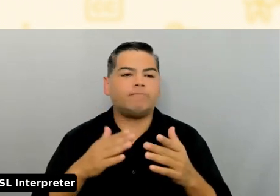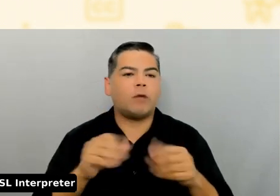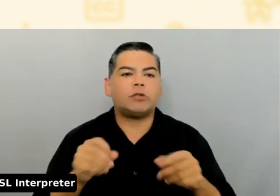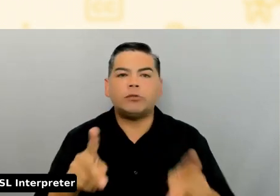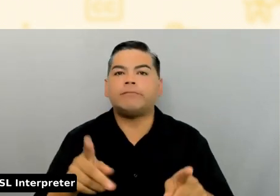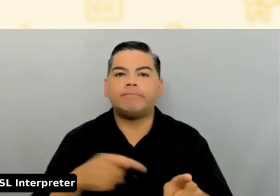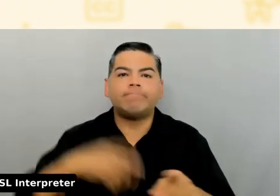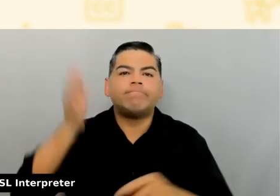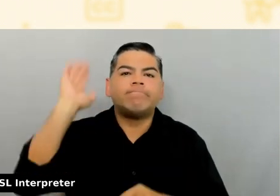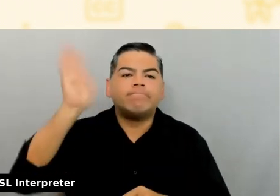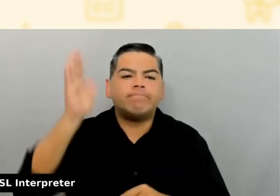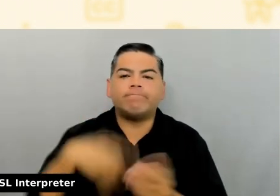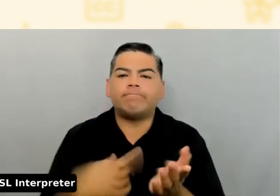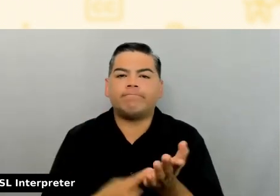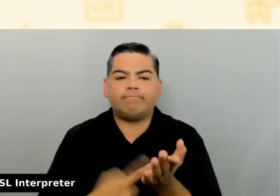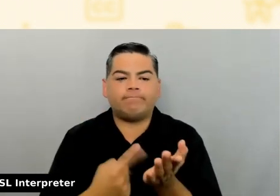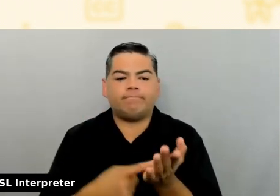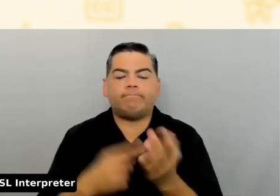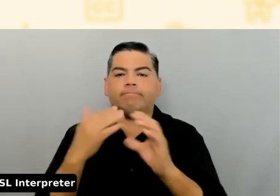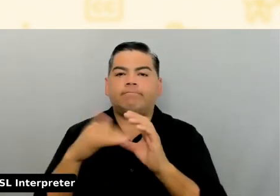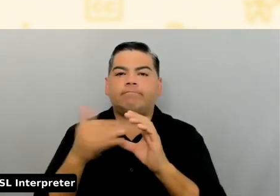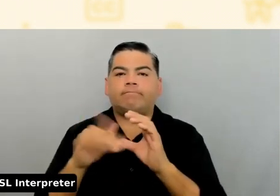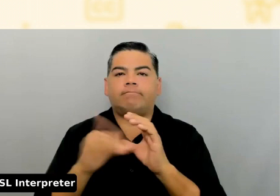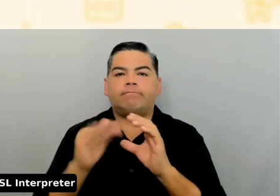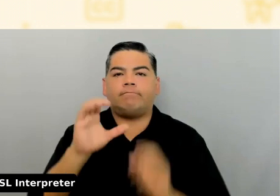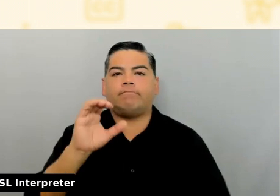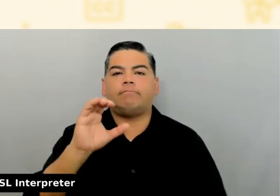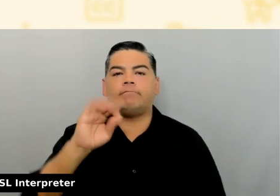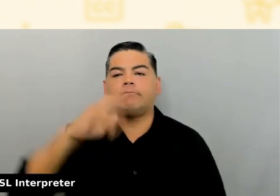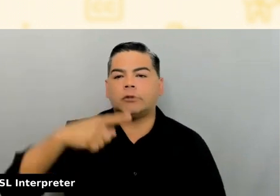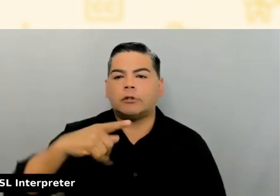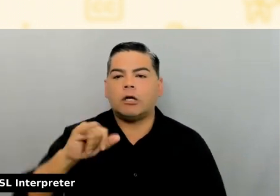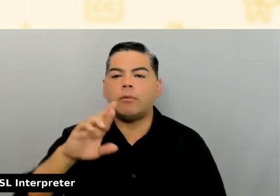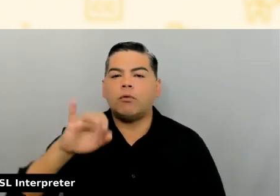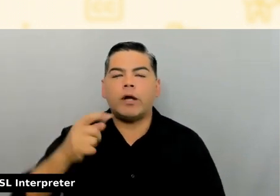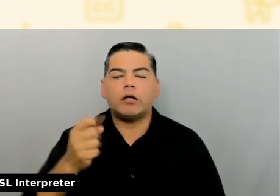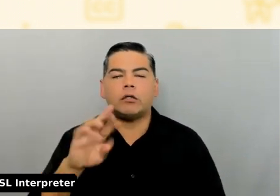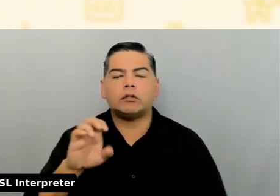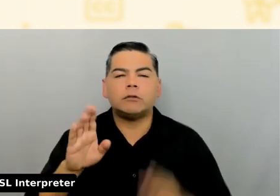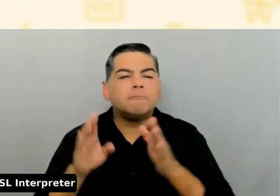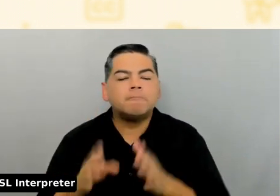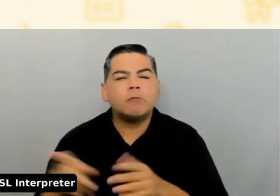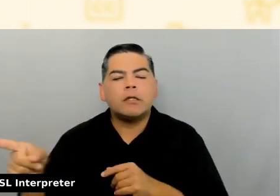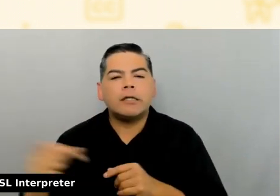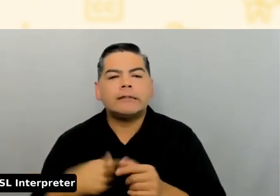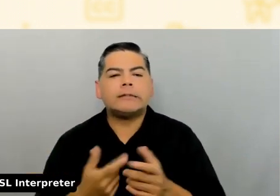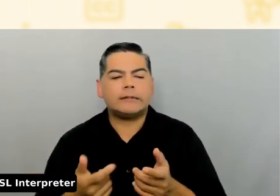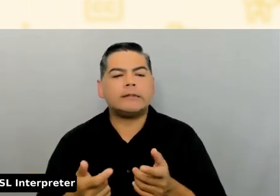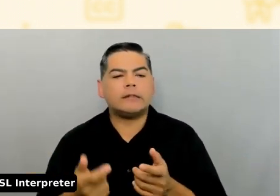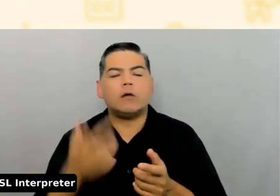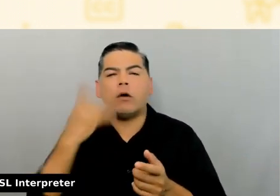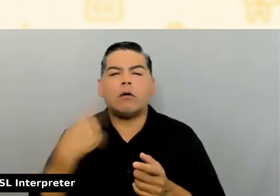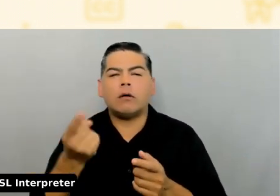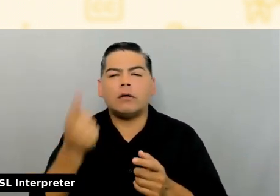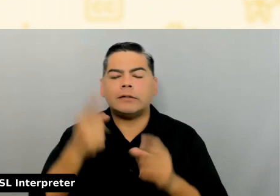with email copywriters, because as I want to always say,